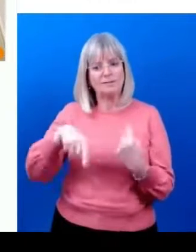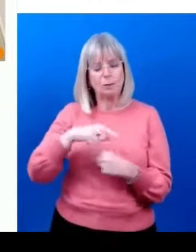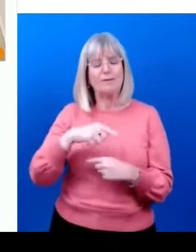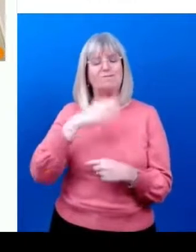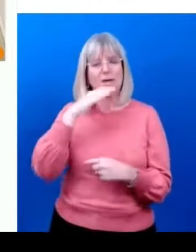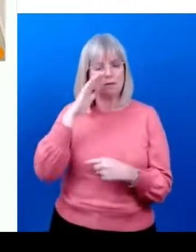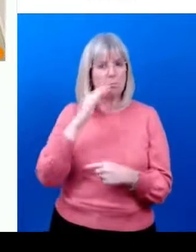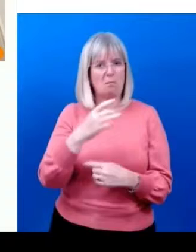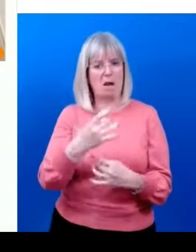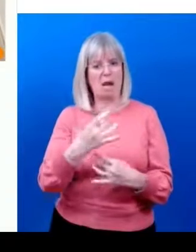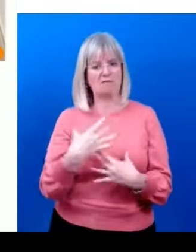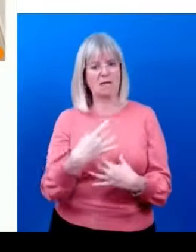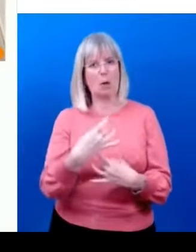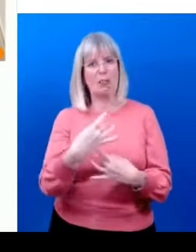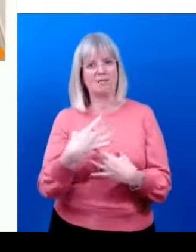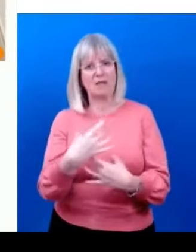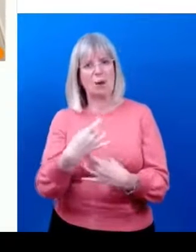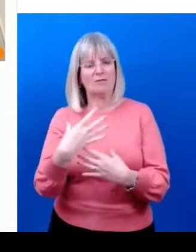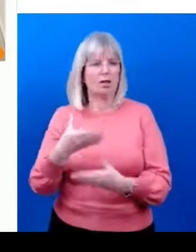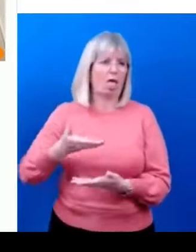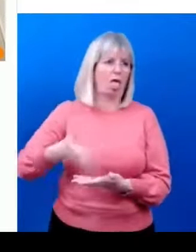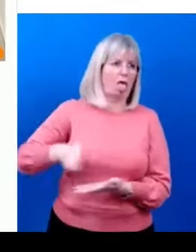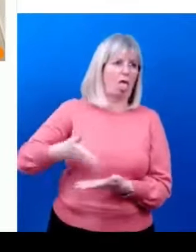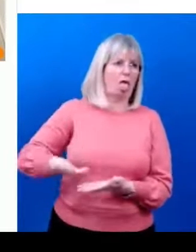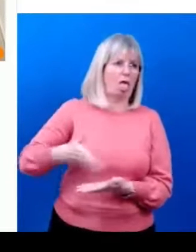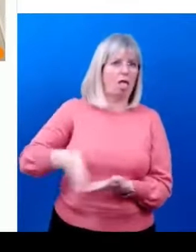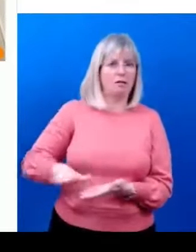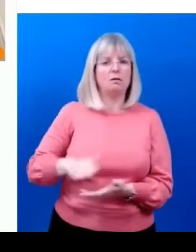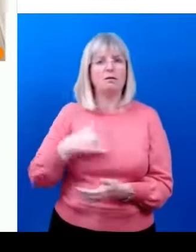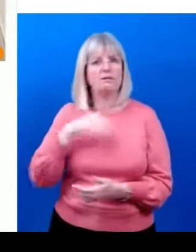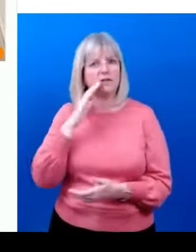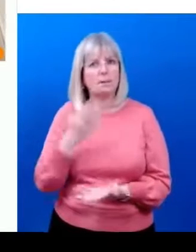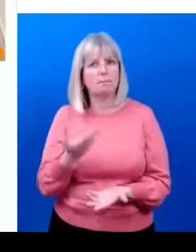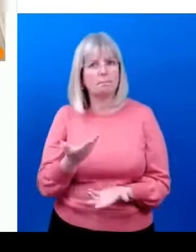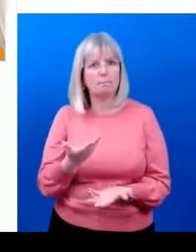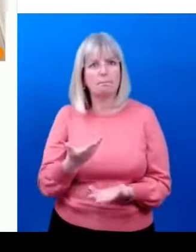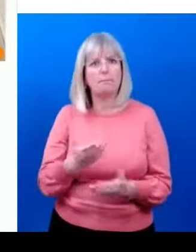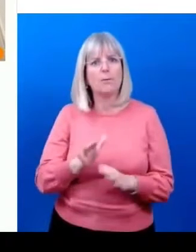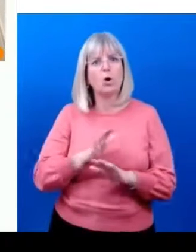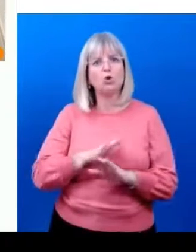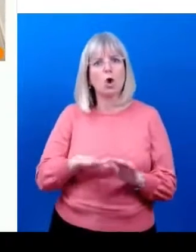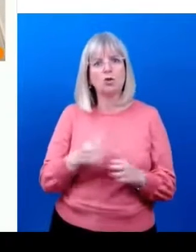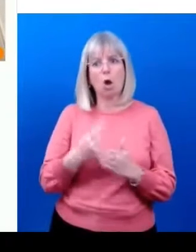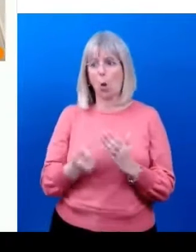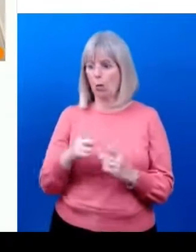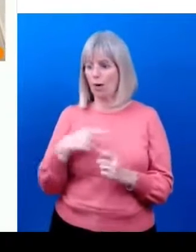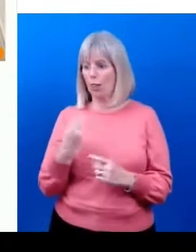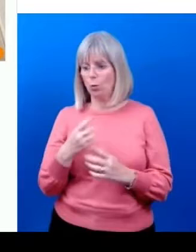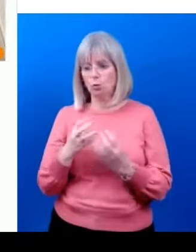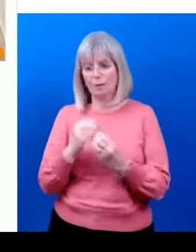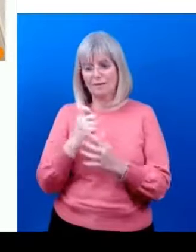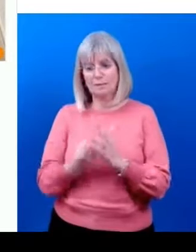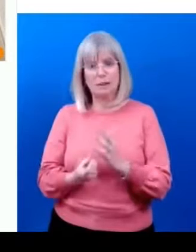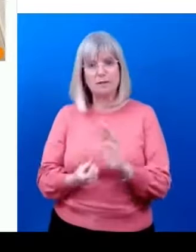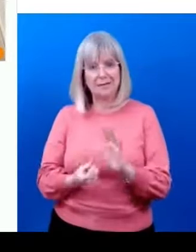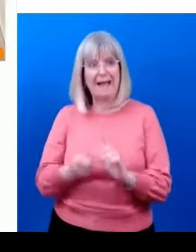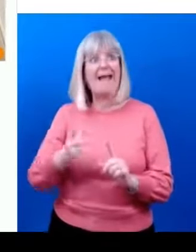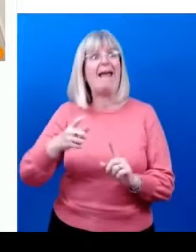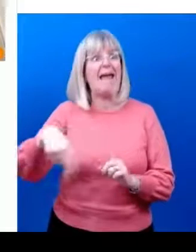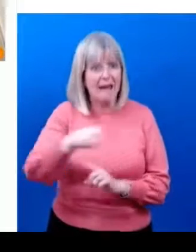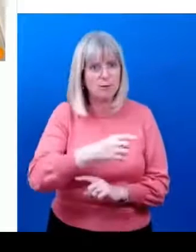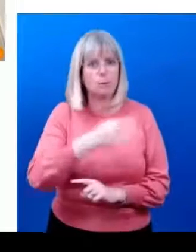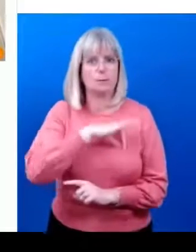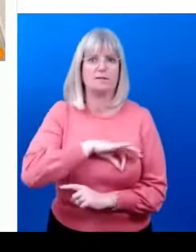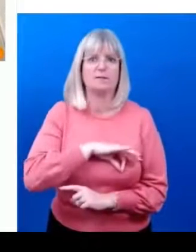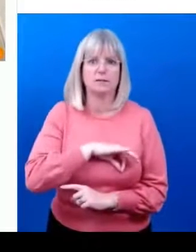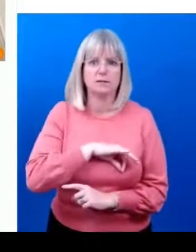captioning, and this is not just for people with disabilities. We all benefit from it. So I know you're being real nice saying make it part of your